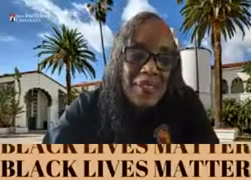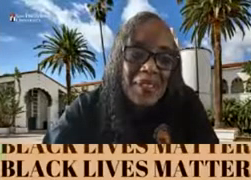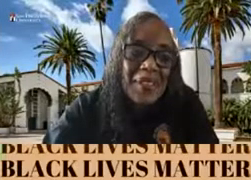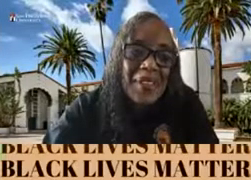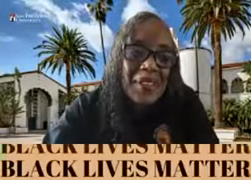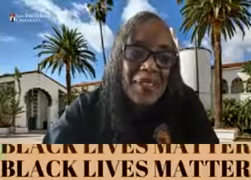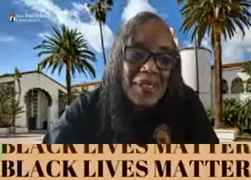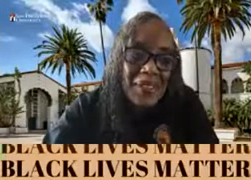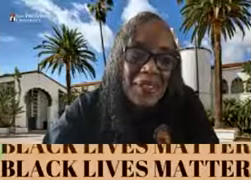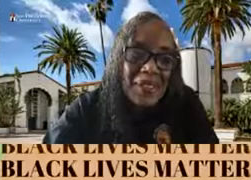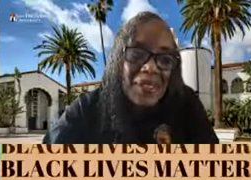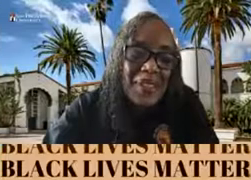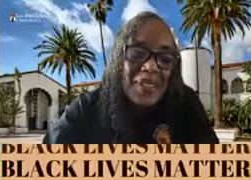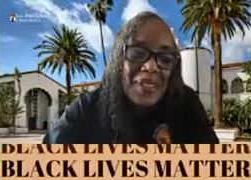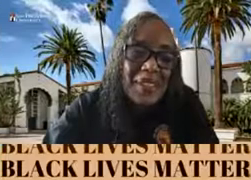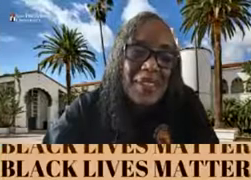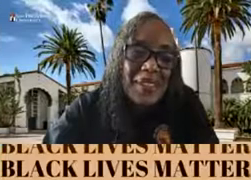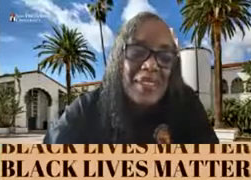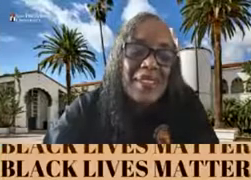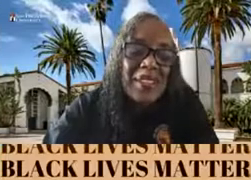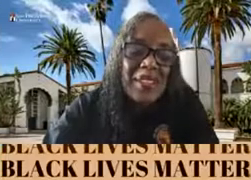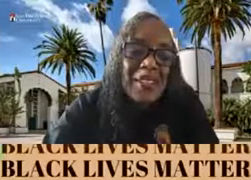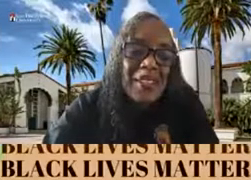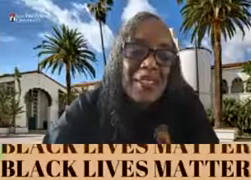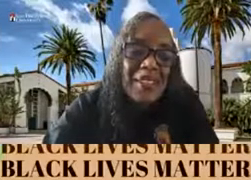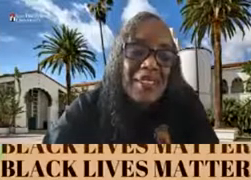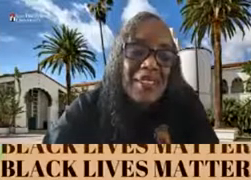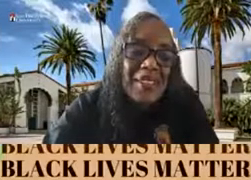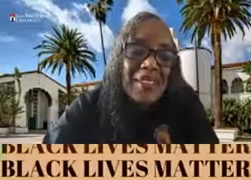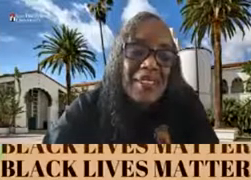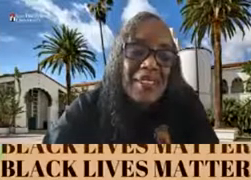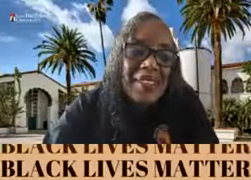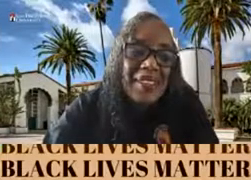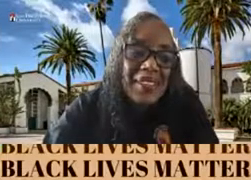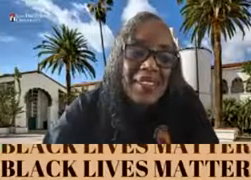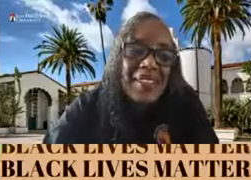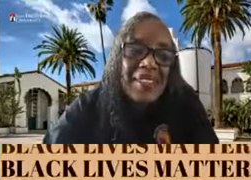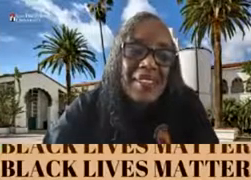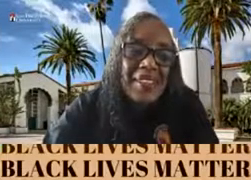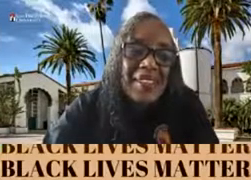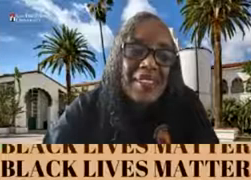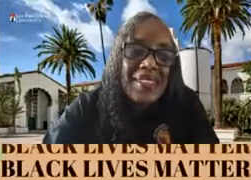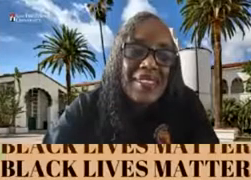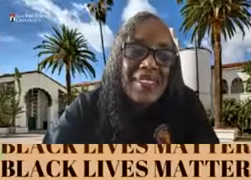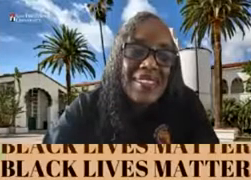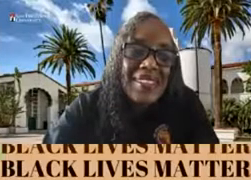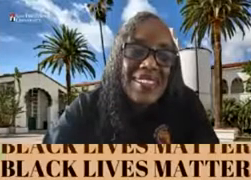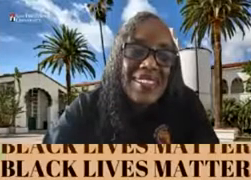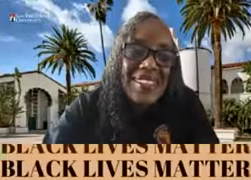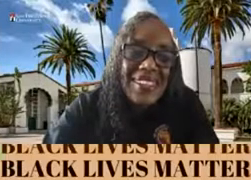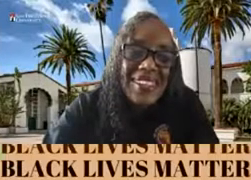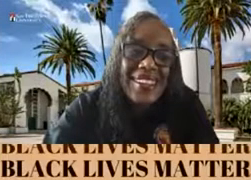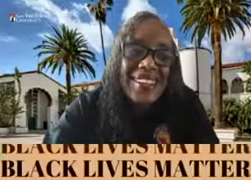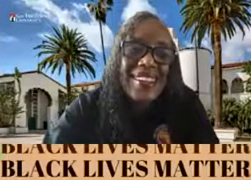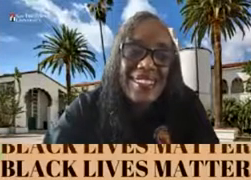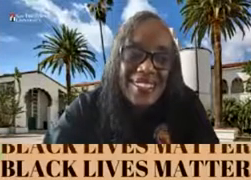floor. I've taken part of the Summer Bridge experience and I'm also part of the HGS program. And I'm like Elijah, I've also applied to be a